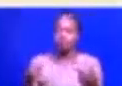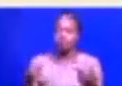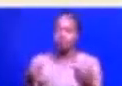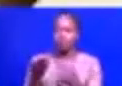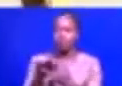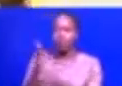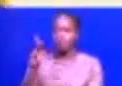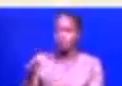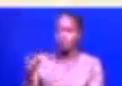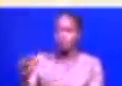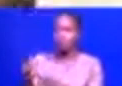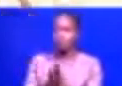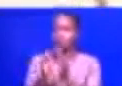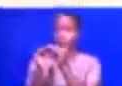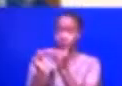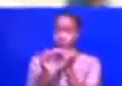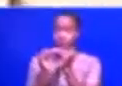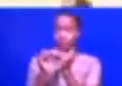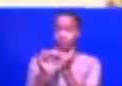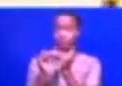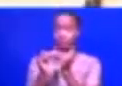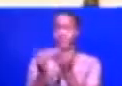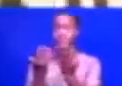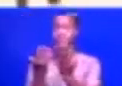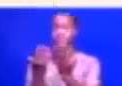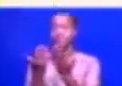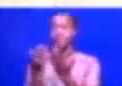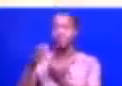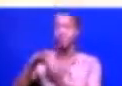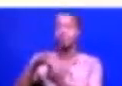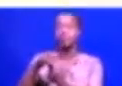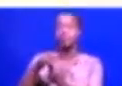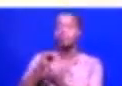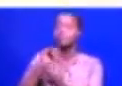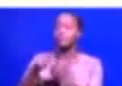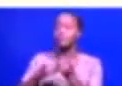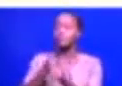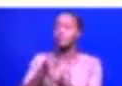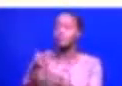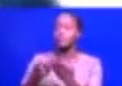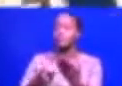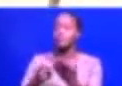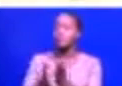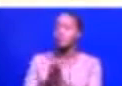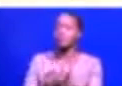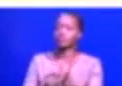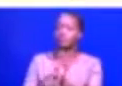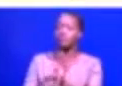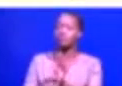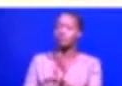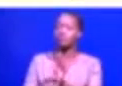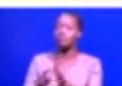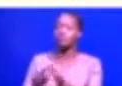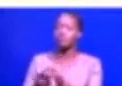between KPA and Equity. Who the giant is this year? That will be what will be displayed